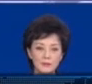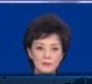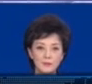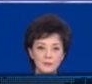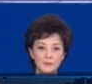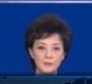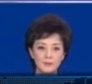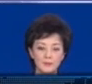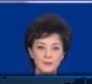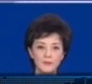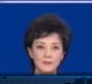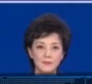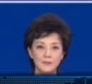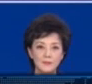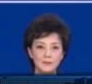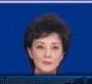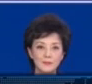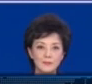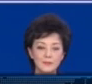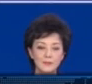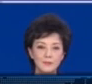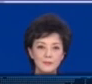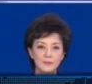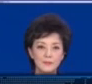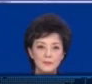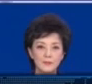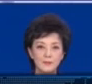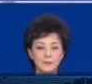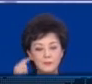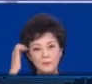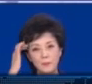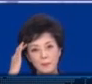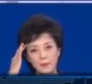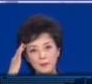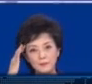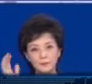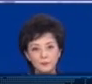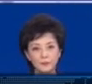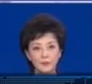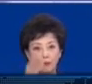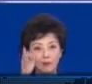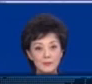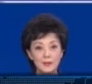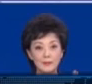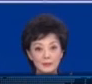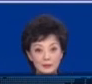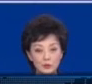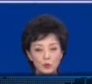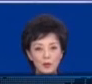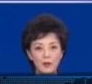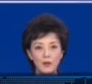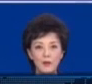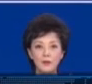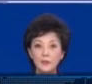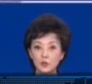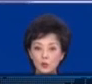the makeshift hospital. So on one hand, we will continue to expand our capacity in the infectious disease hospital, and each